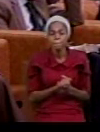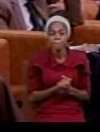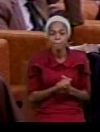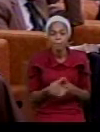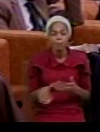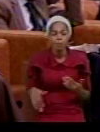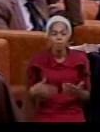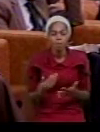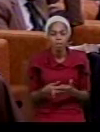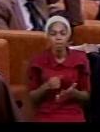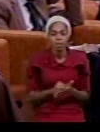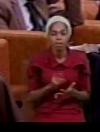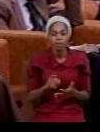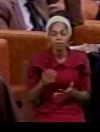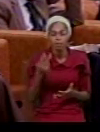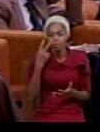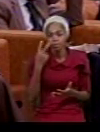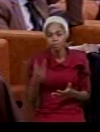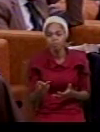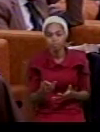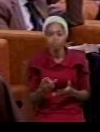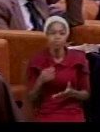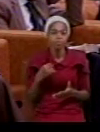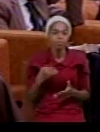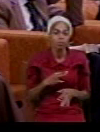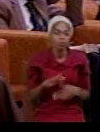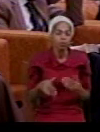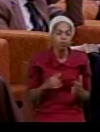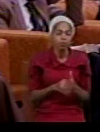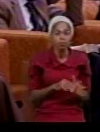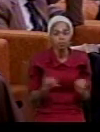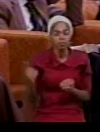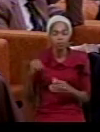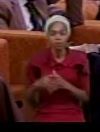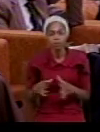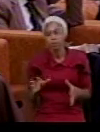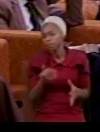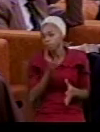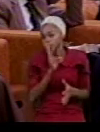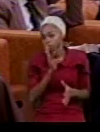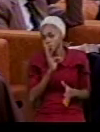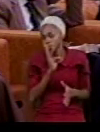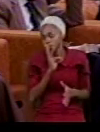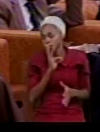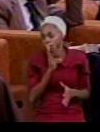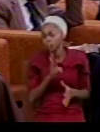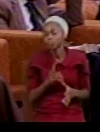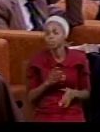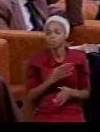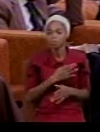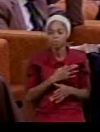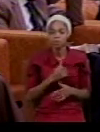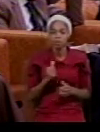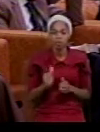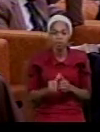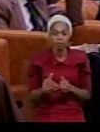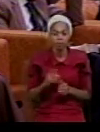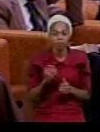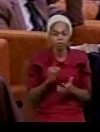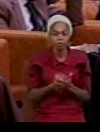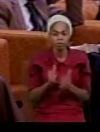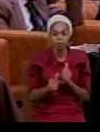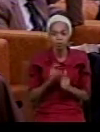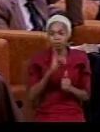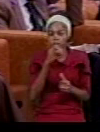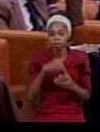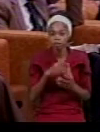the rivers, of all that move in the waters, and of any living thing which is in the waters, they shall